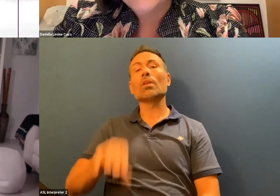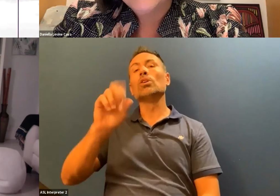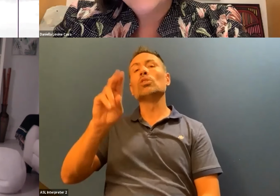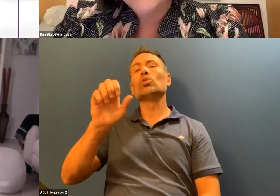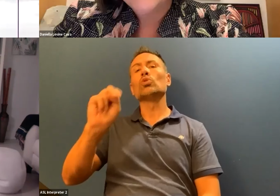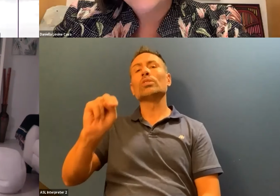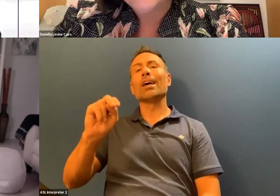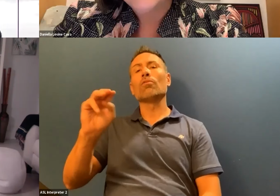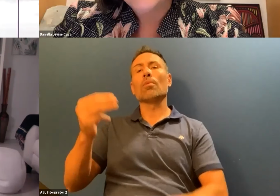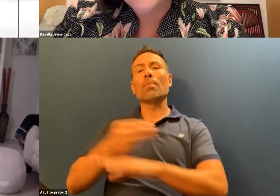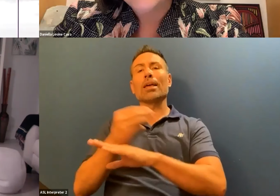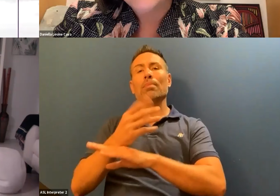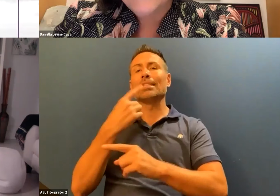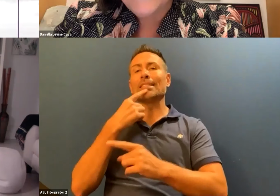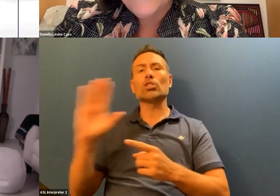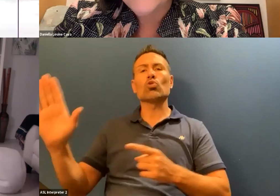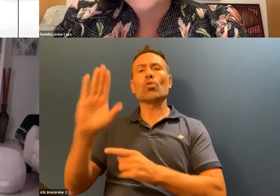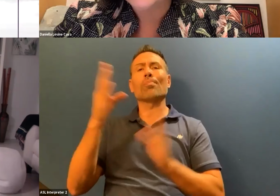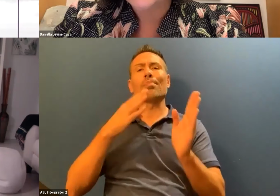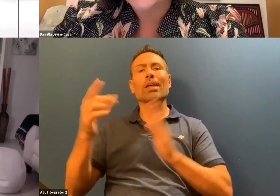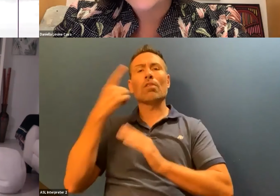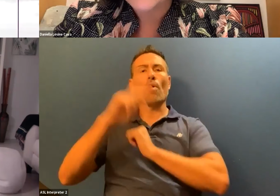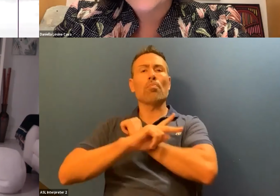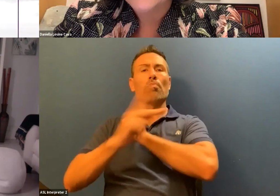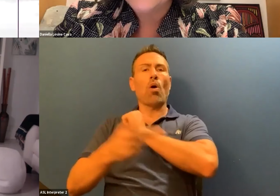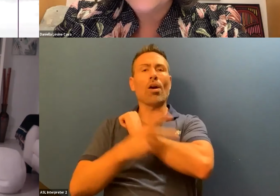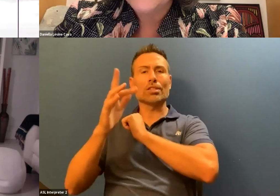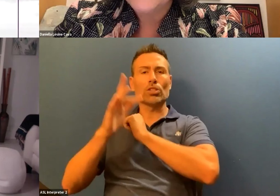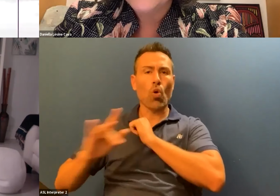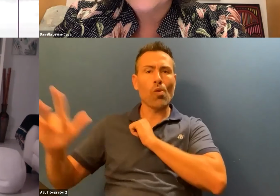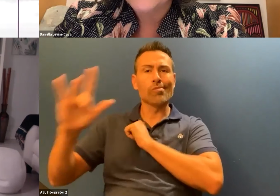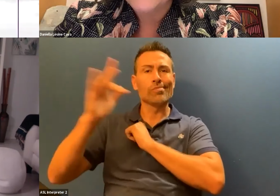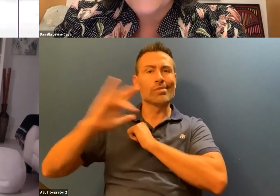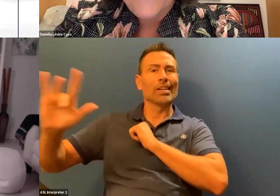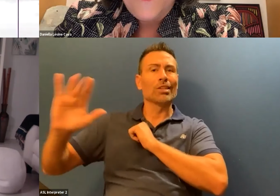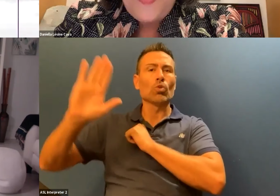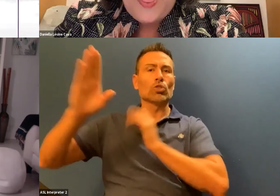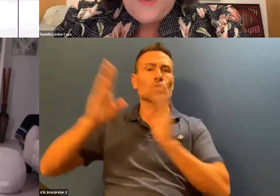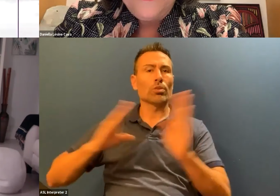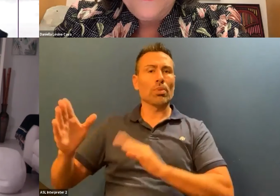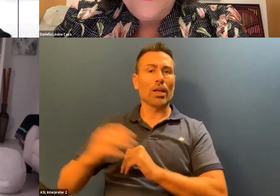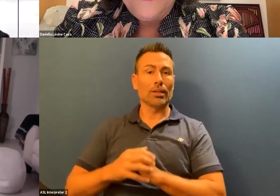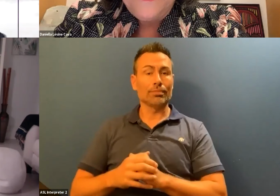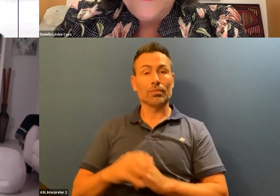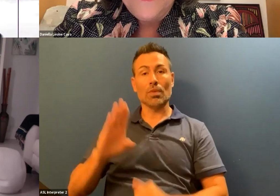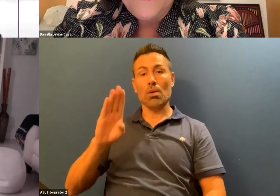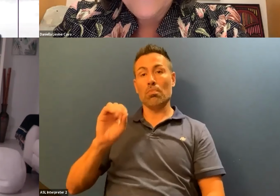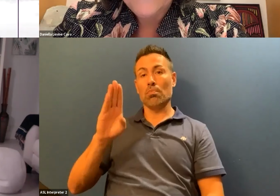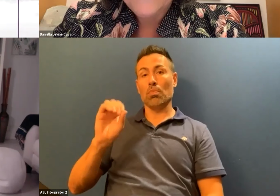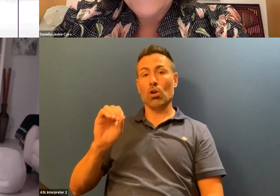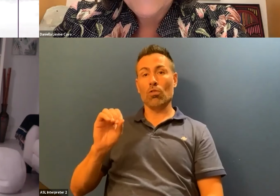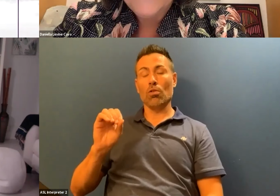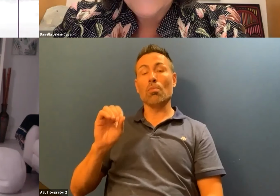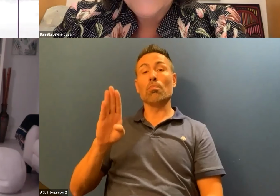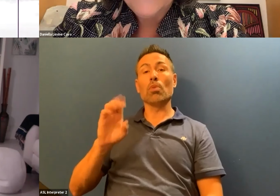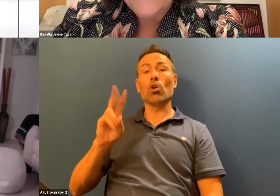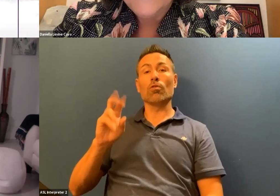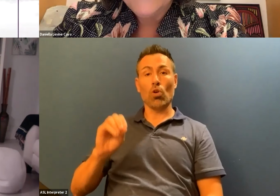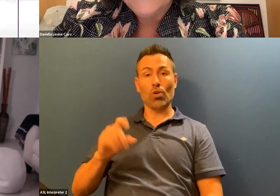open space? Mr. Bovo. Well, it falls right in line what I have been saying from day one, what county government's job